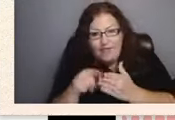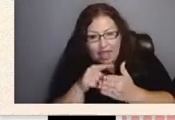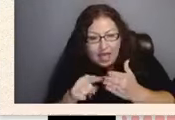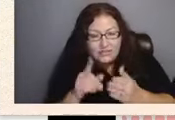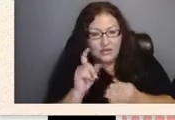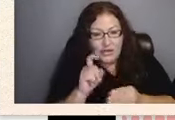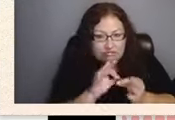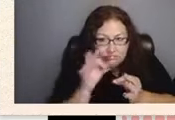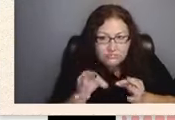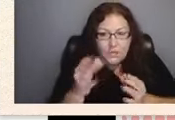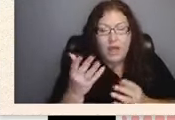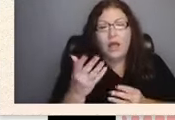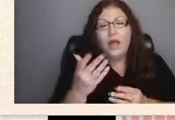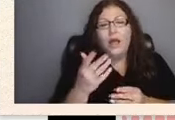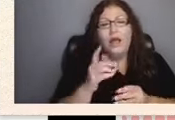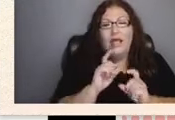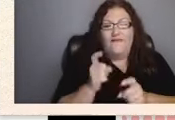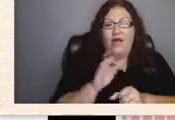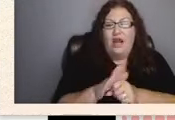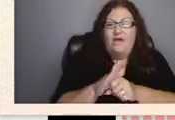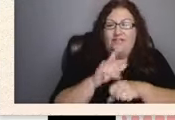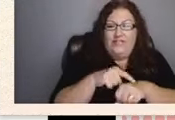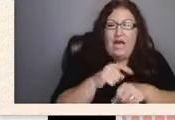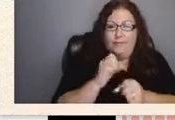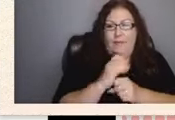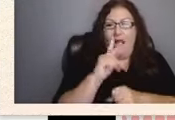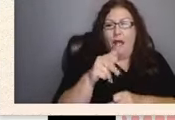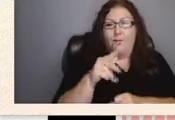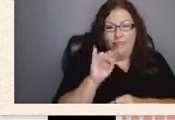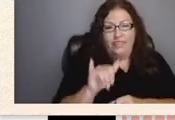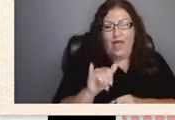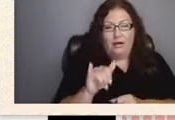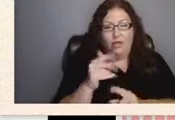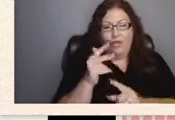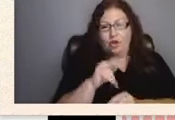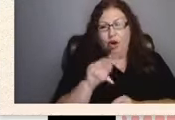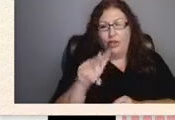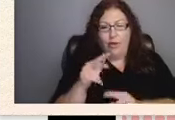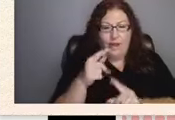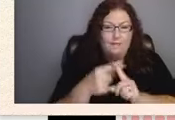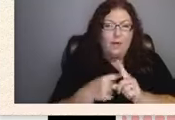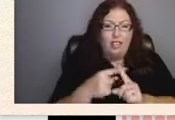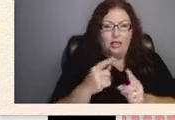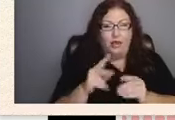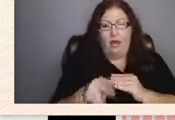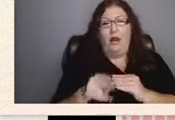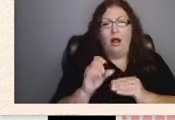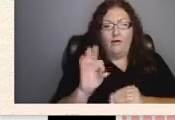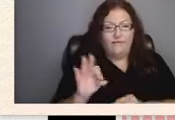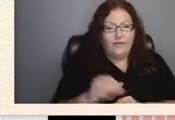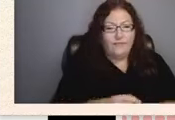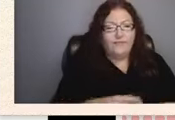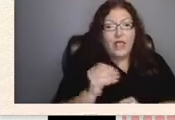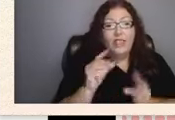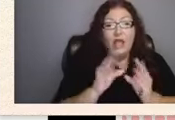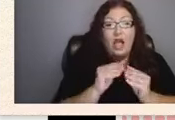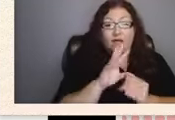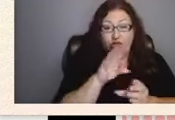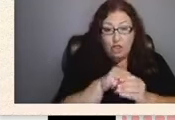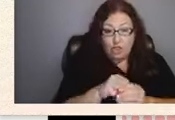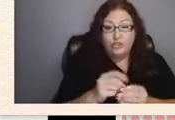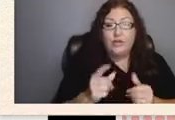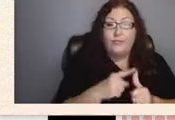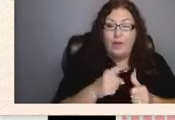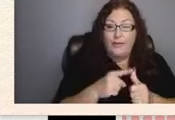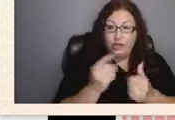giving enough time to be able to make that 33-month cutoff. And the conference includes the primary service coordinator,